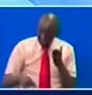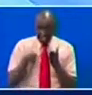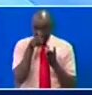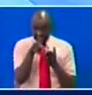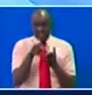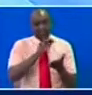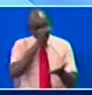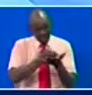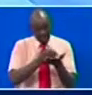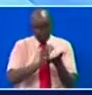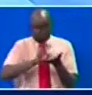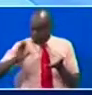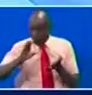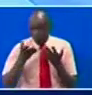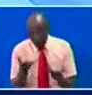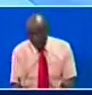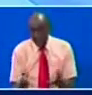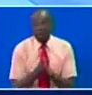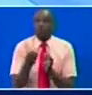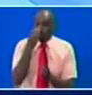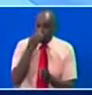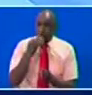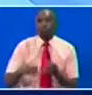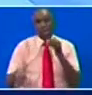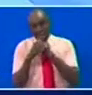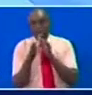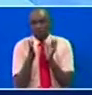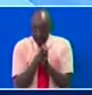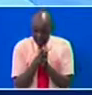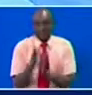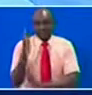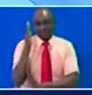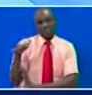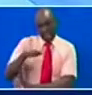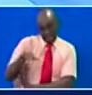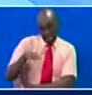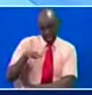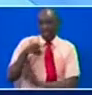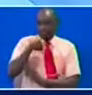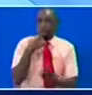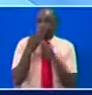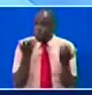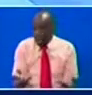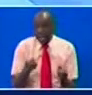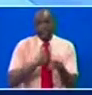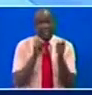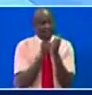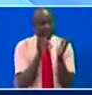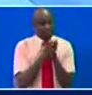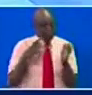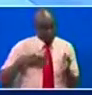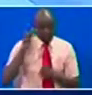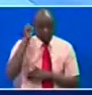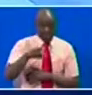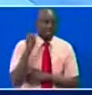be channeled towards food subsidies as well as security. Rotich was speaking after meeting with members of parliament at